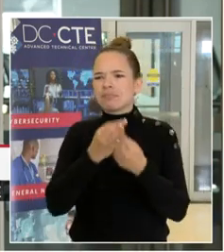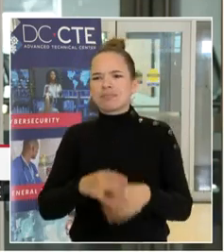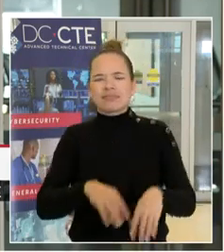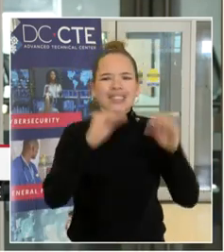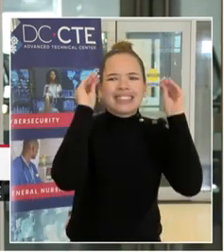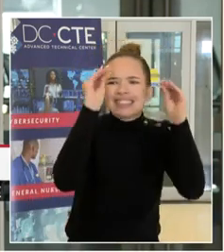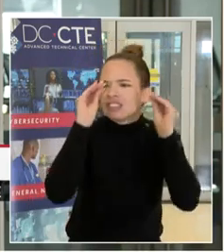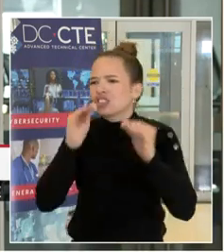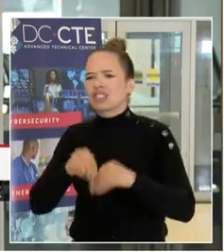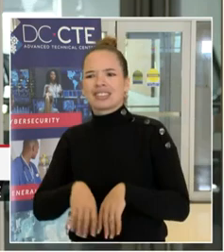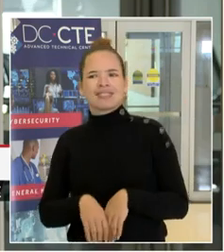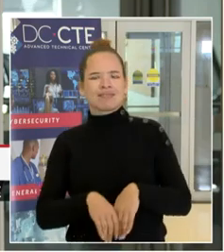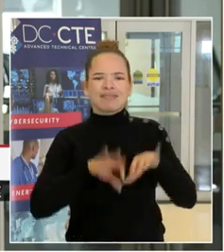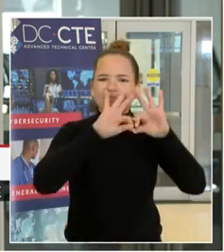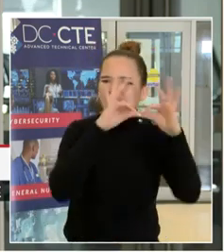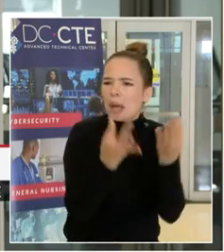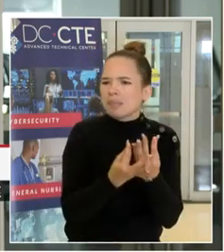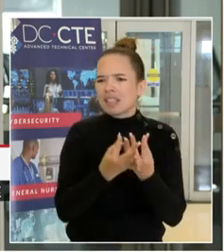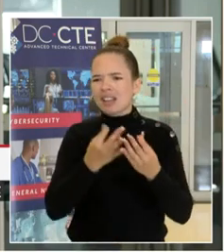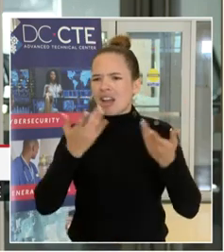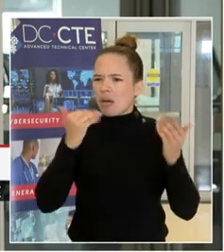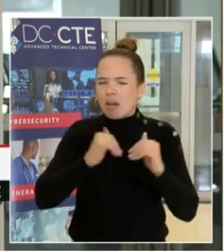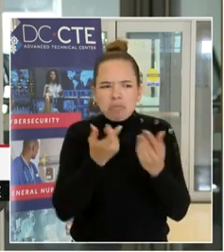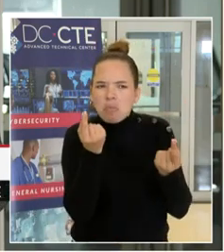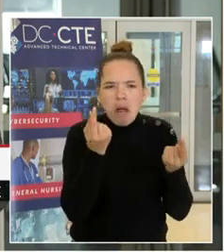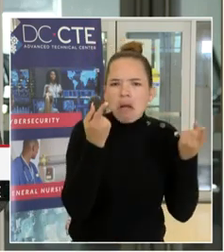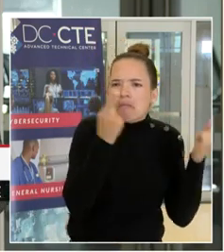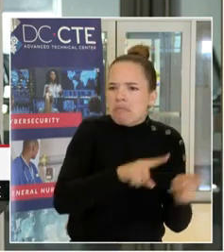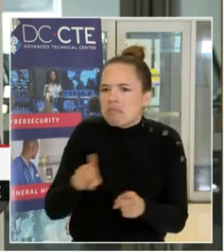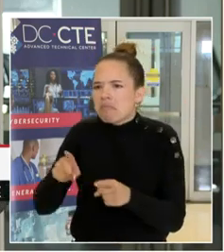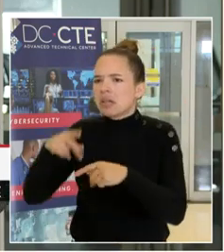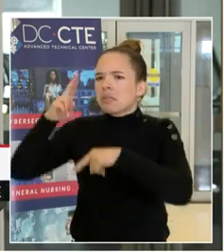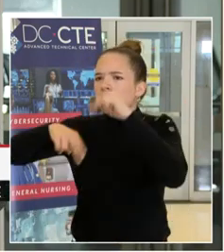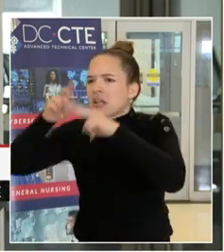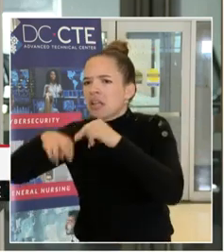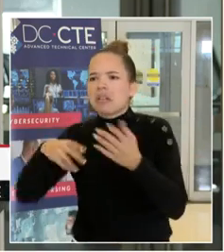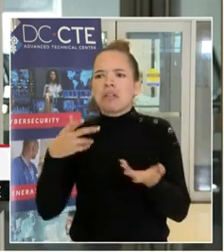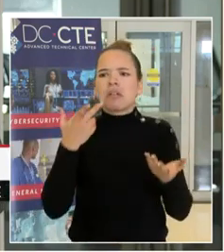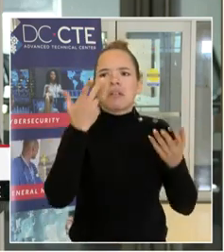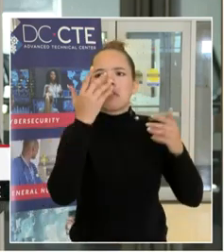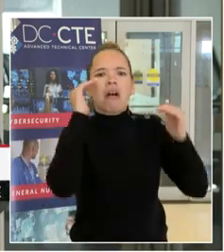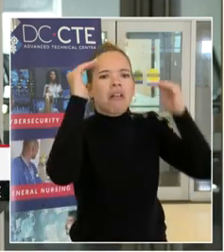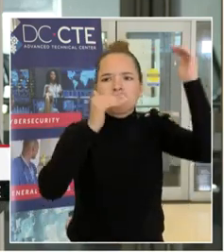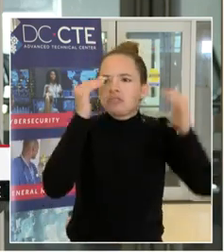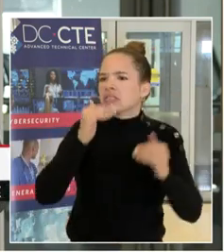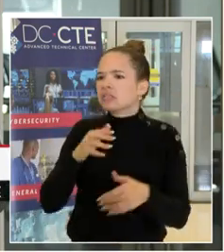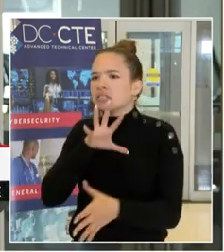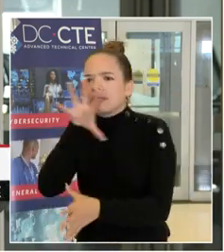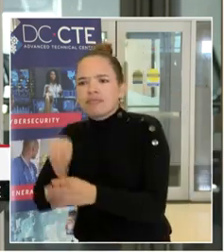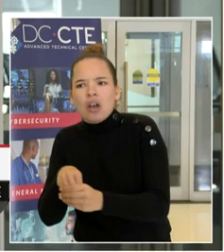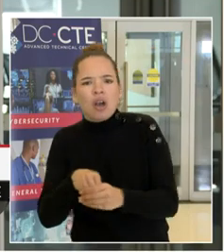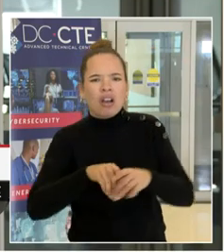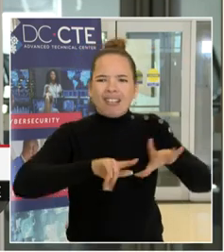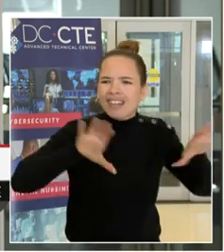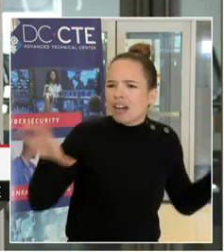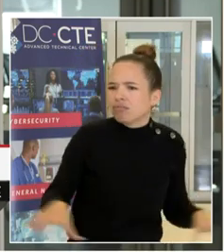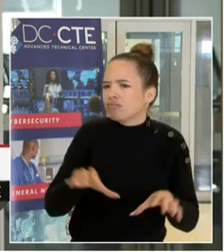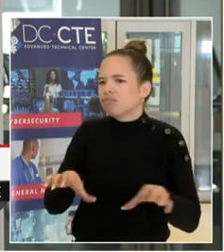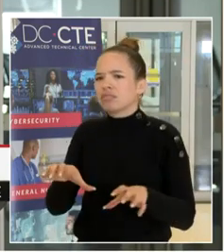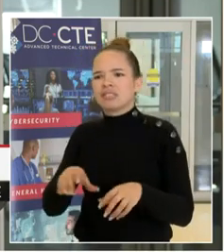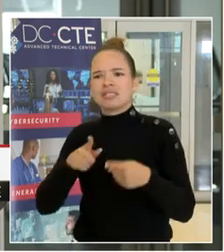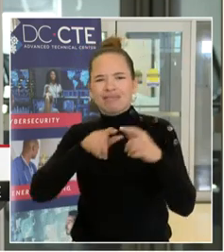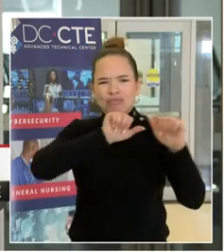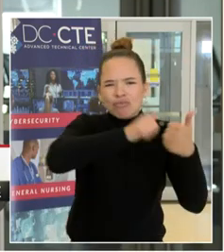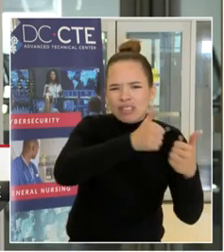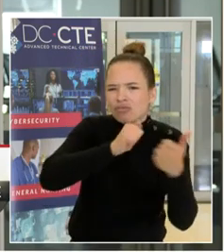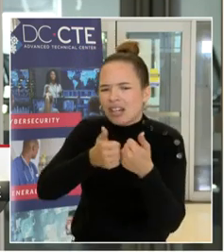all of our families about what's happening in our buildings, all of the great adults who are there in the challenging programs that